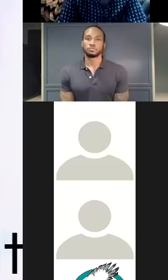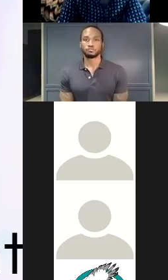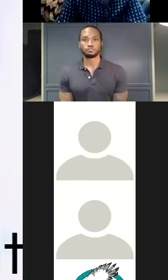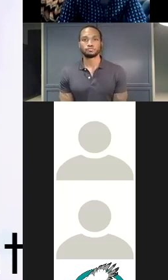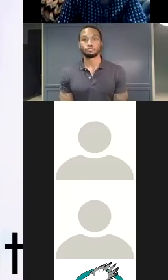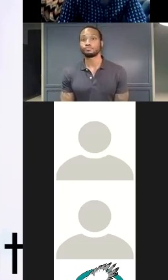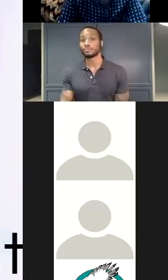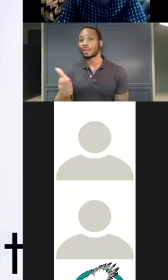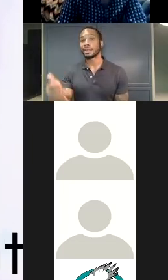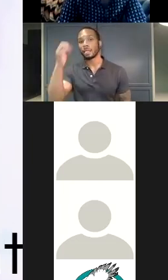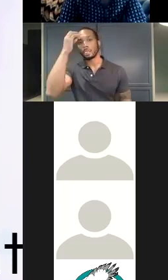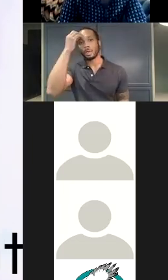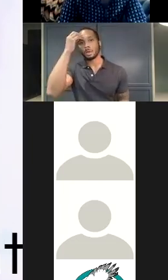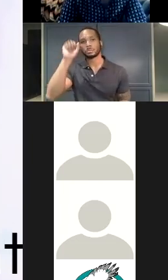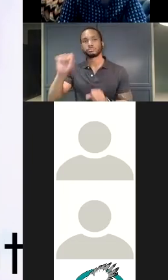Any thoughts?